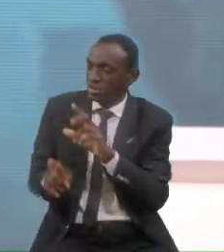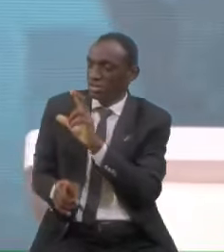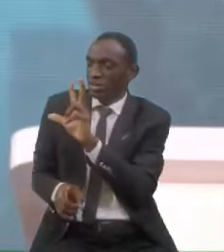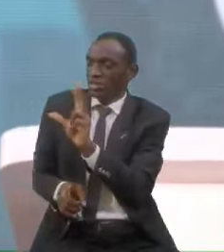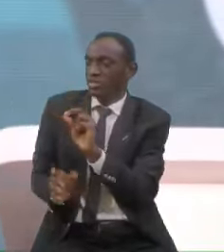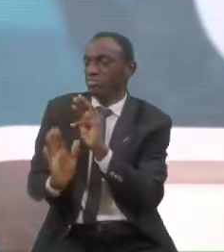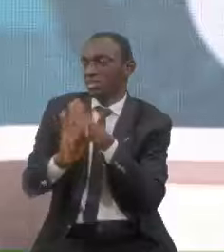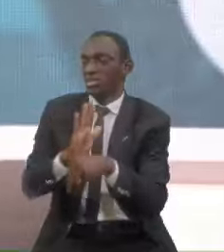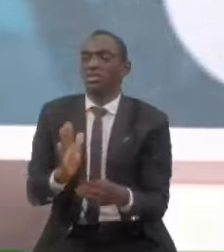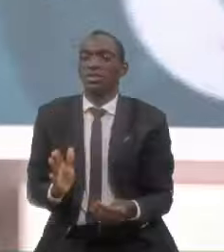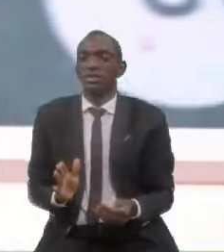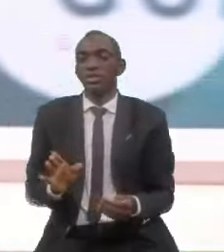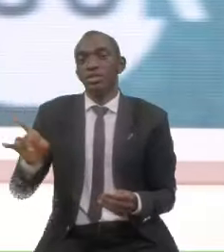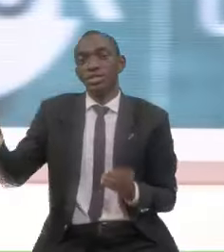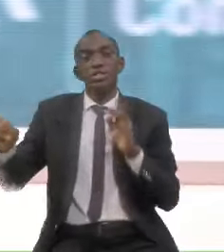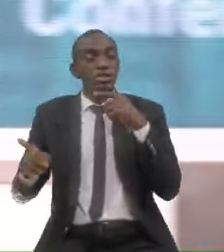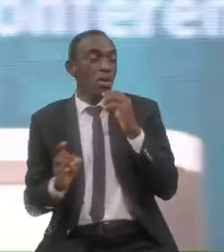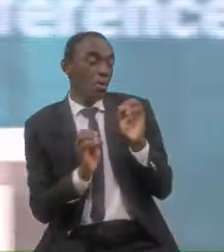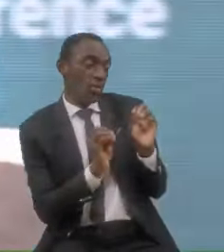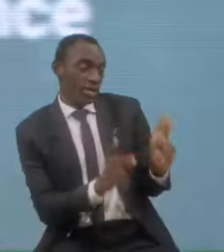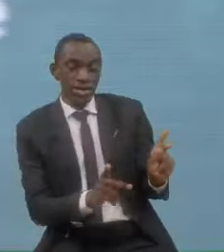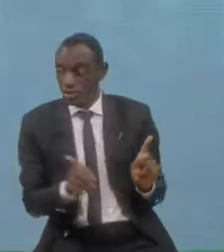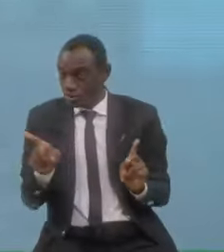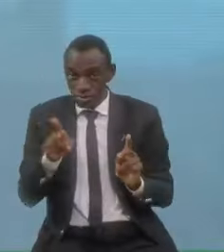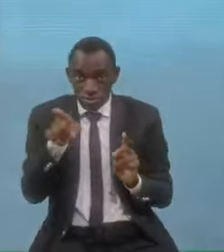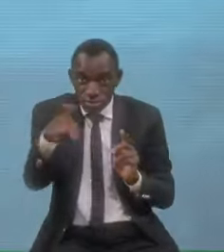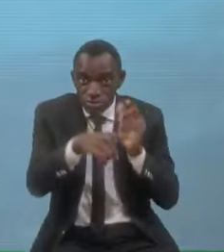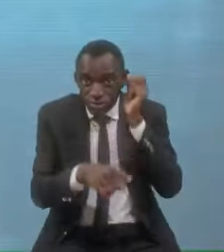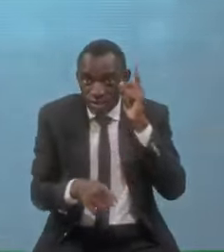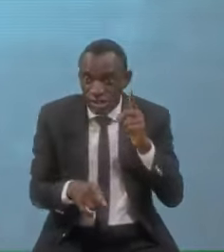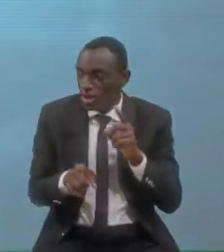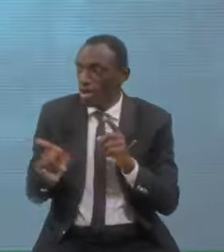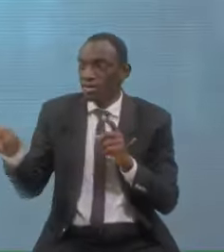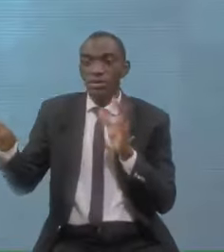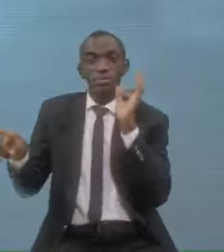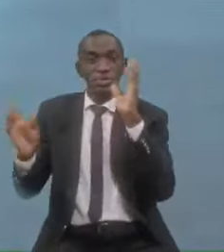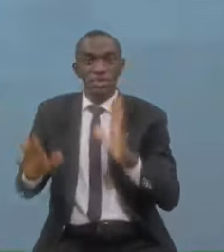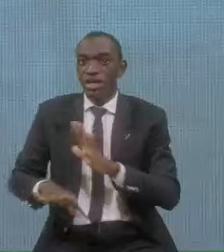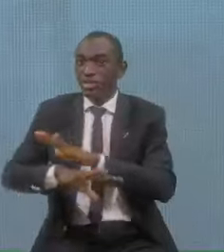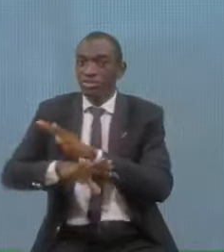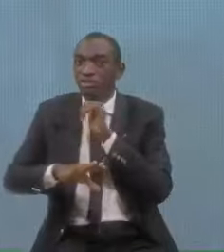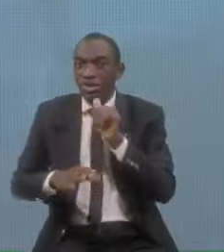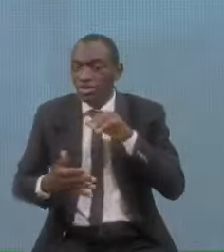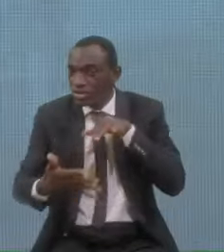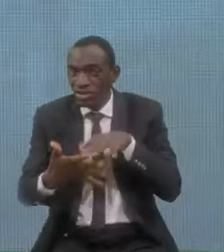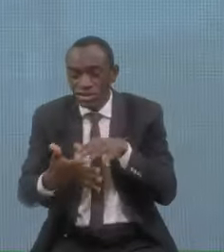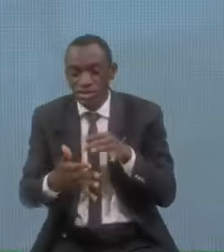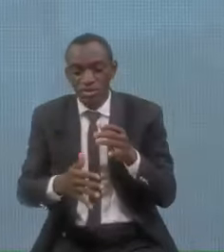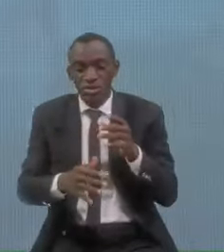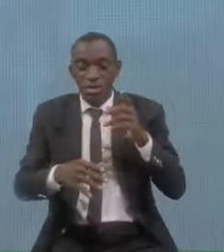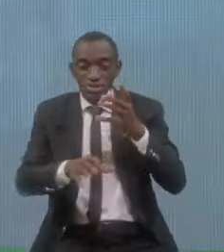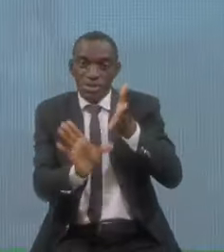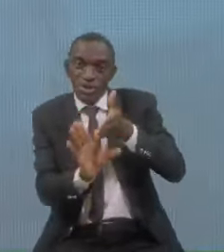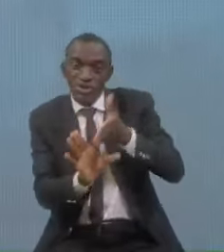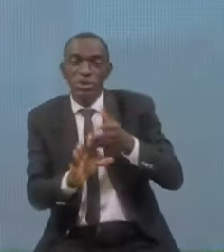right, understand. I didn't study philosophy. I didn't study psychology. And he took me, and the children,